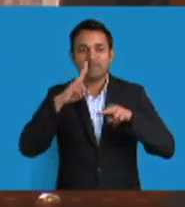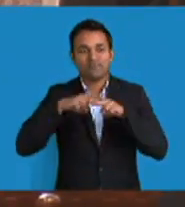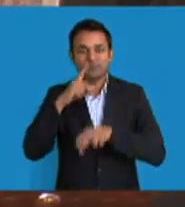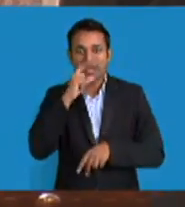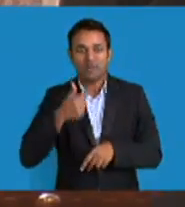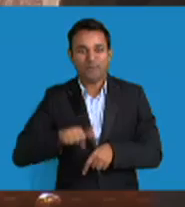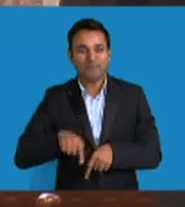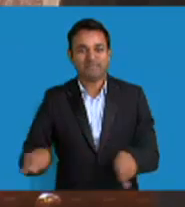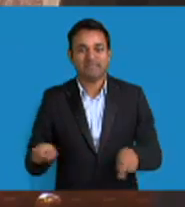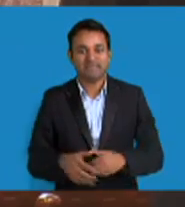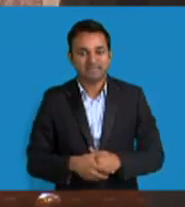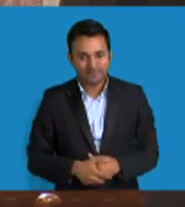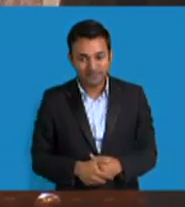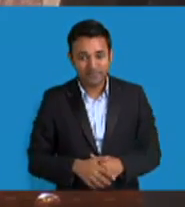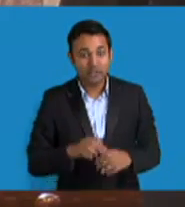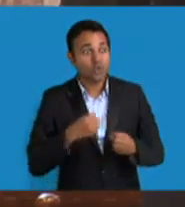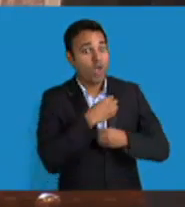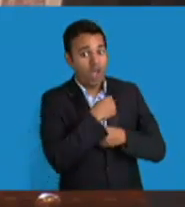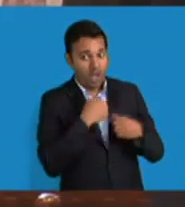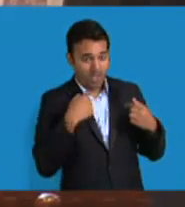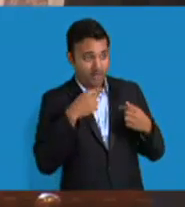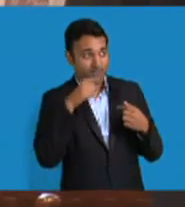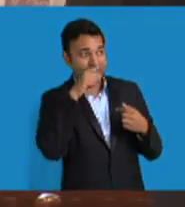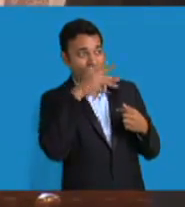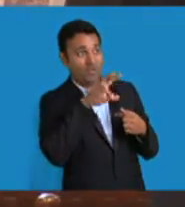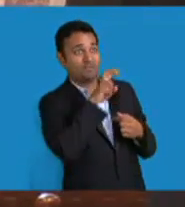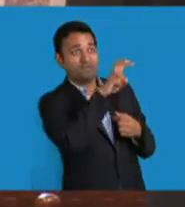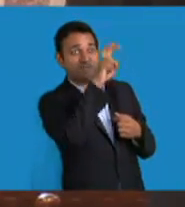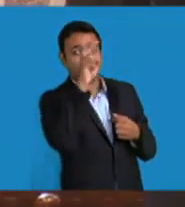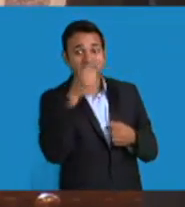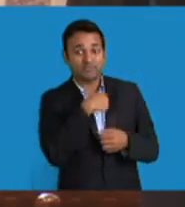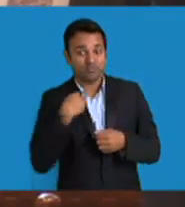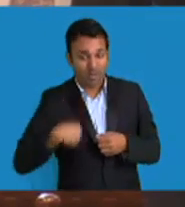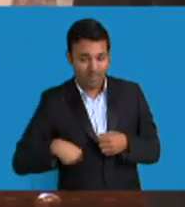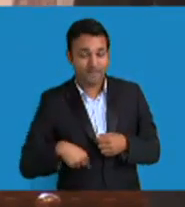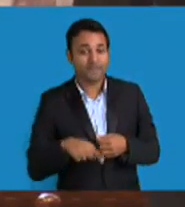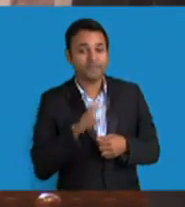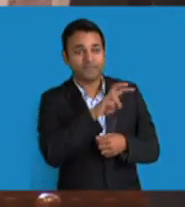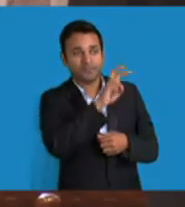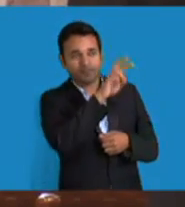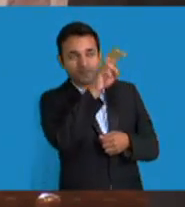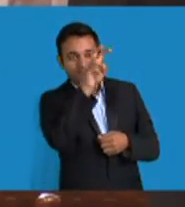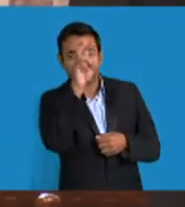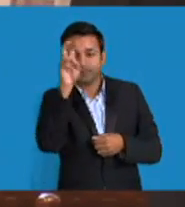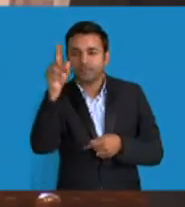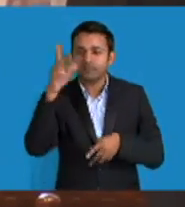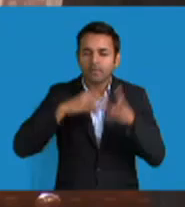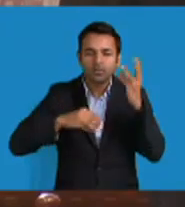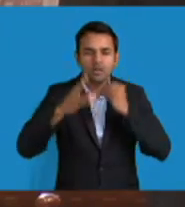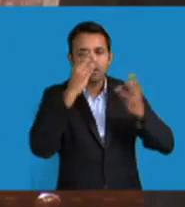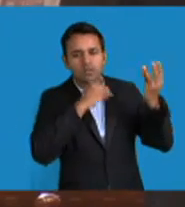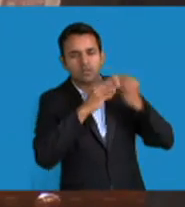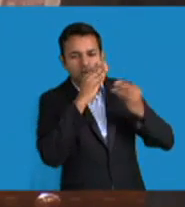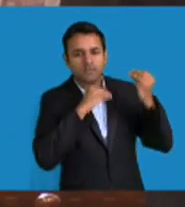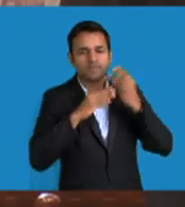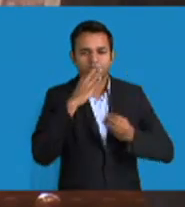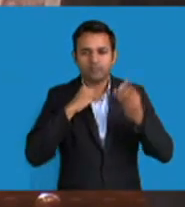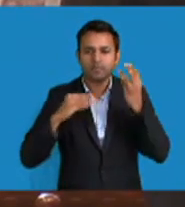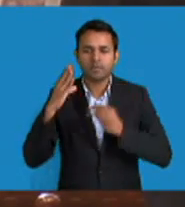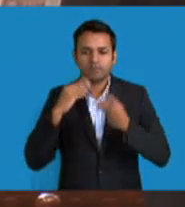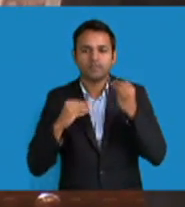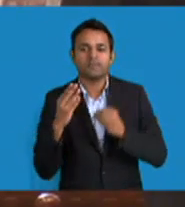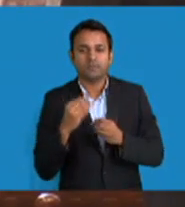tour of duty culminating in my attendance of UNSCAP meeting in Bangkok from the 30th to the 31st